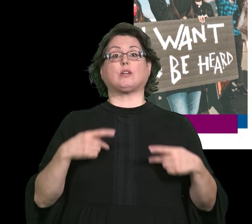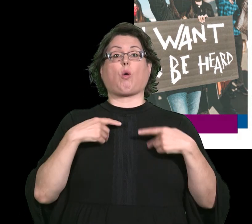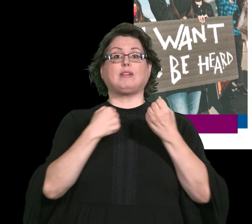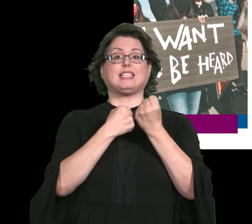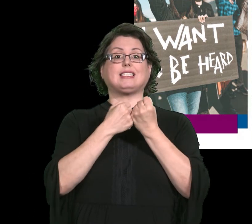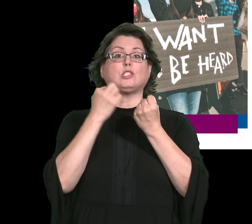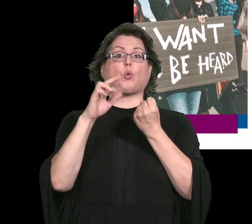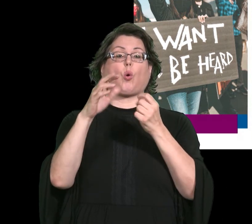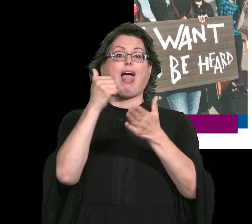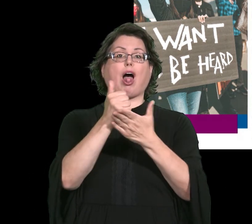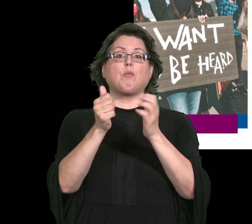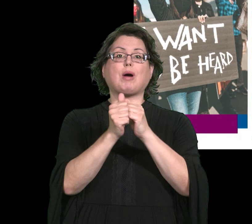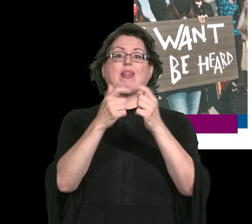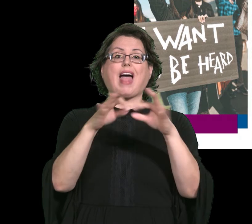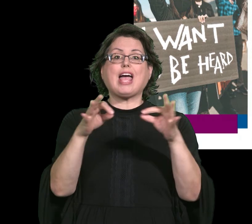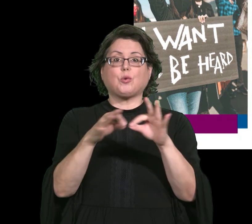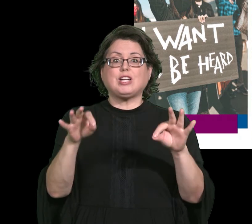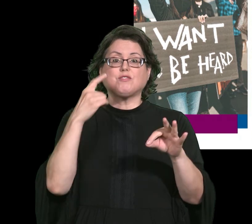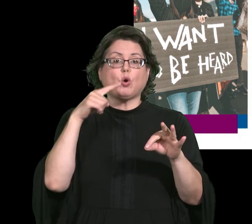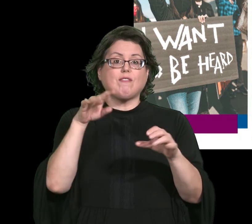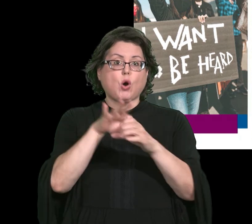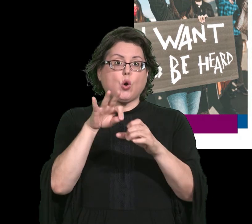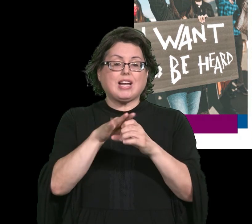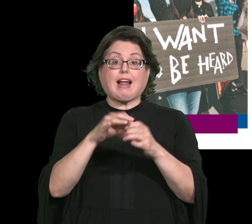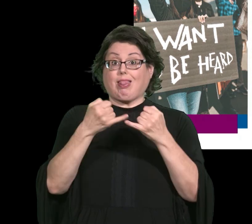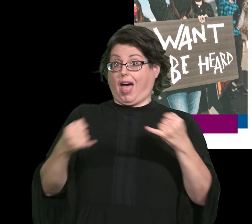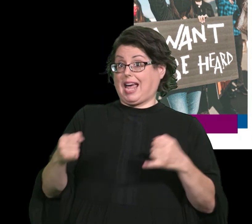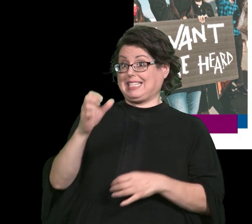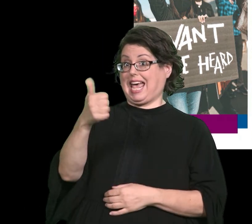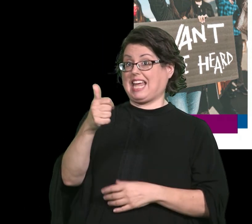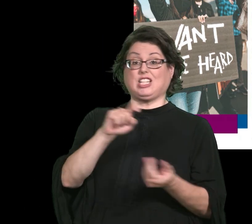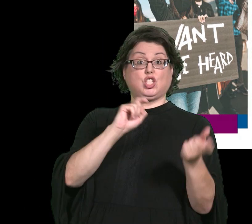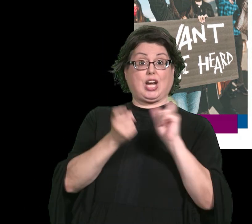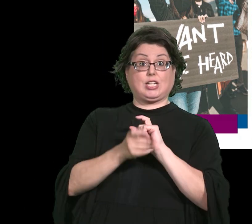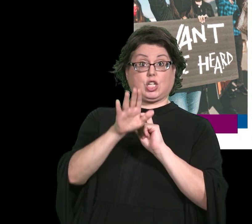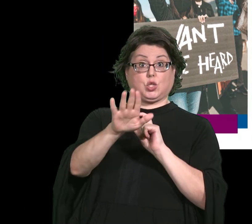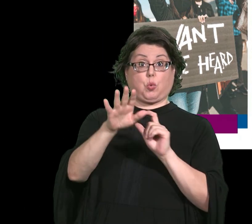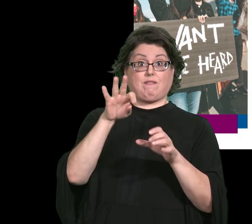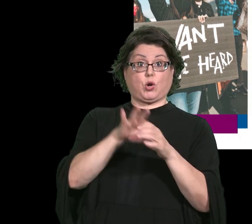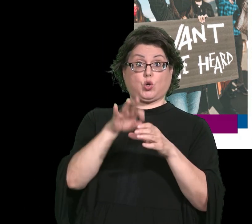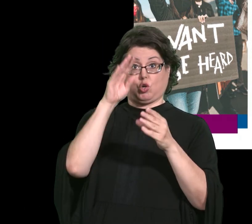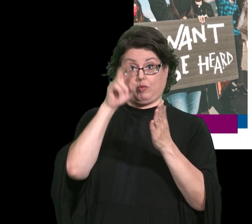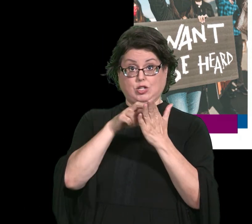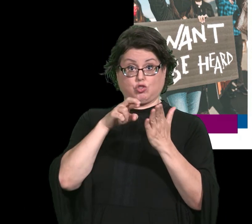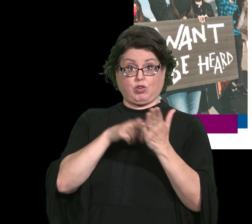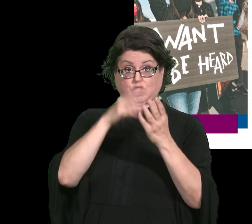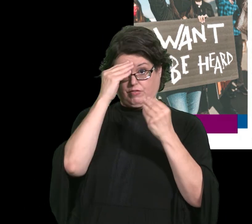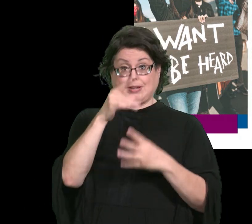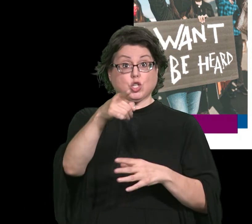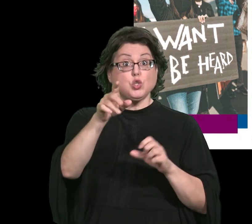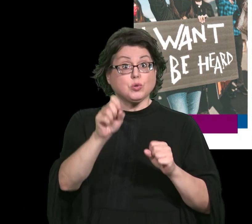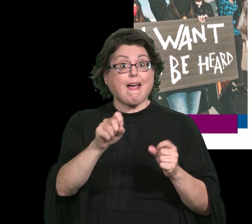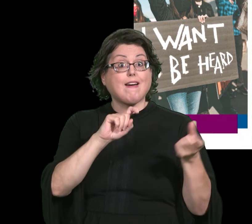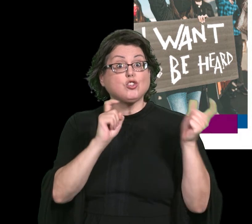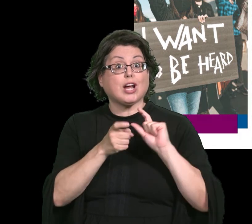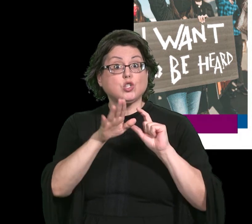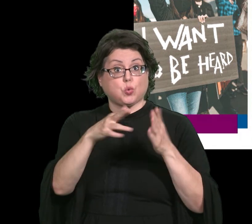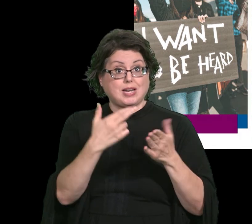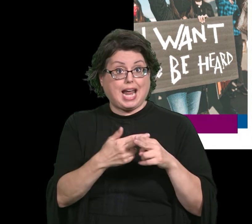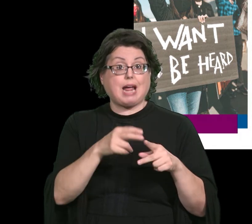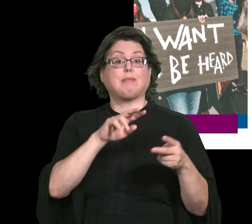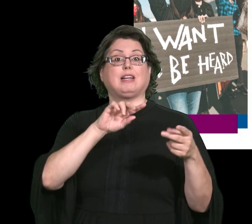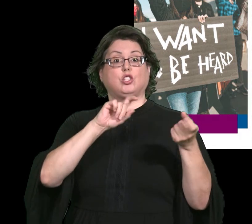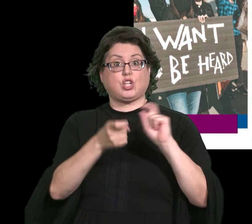vote. Line 10, changing voter registration information. You can change your name or address, or can do